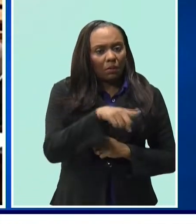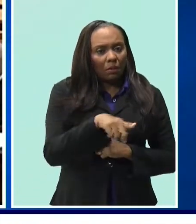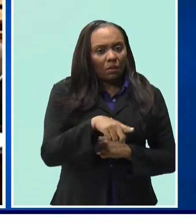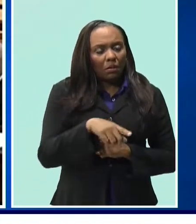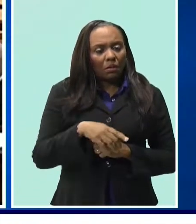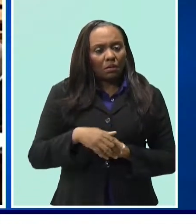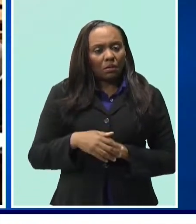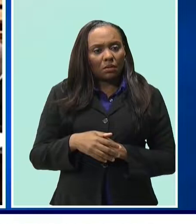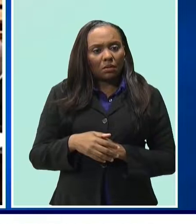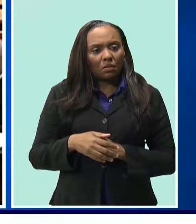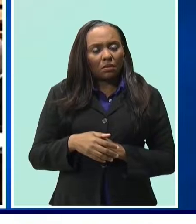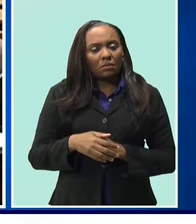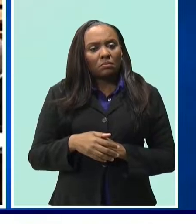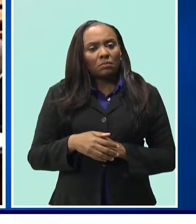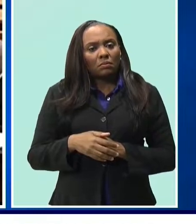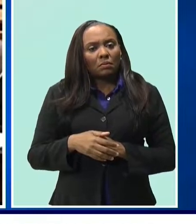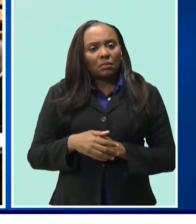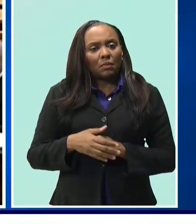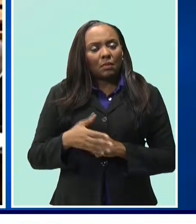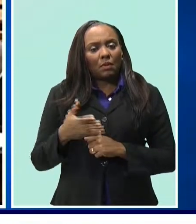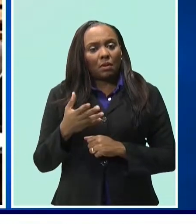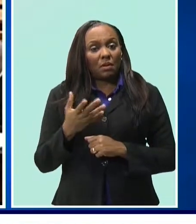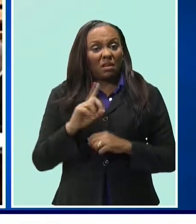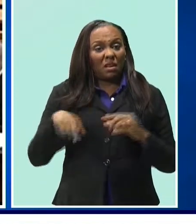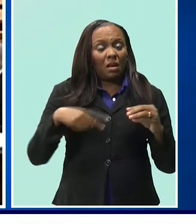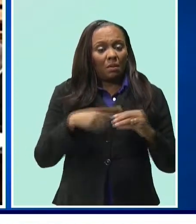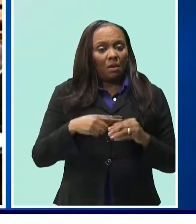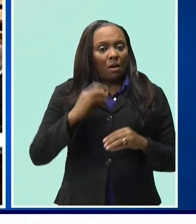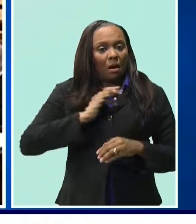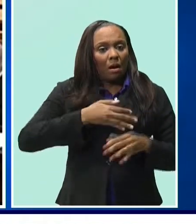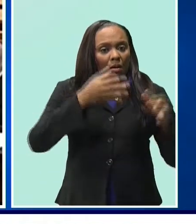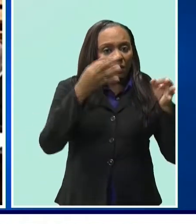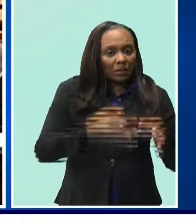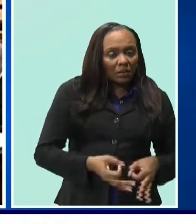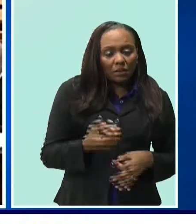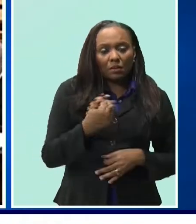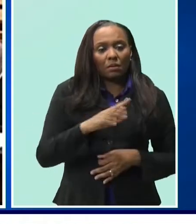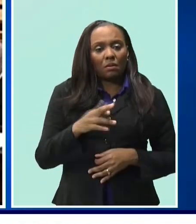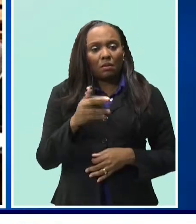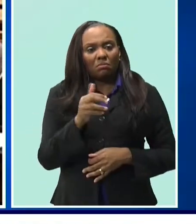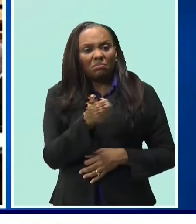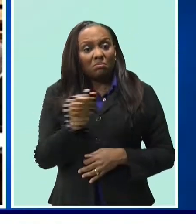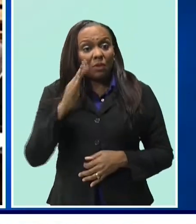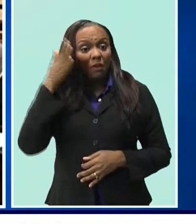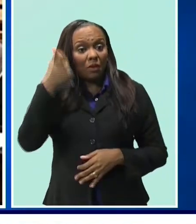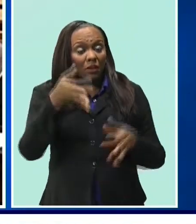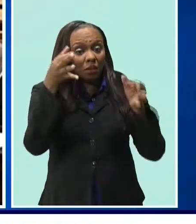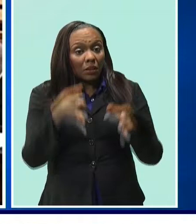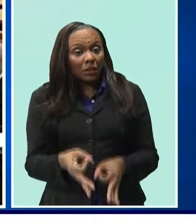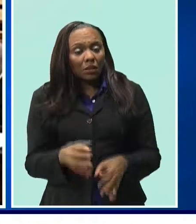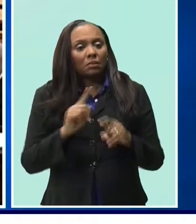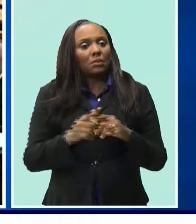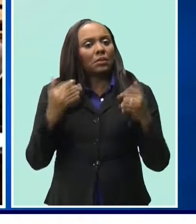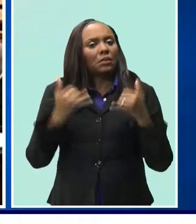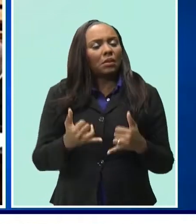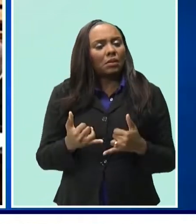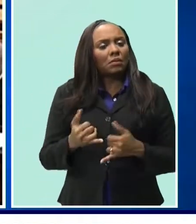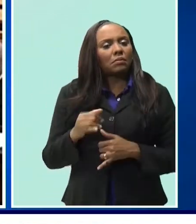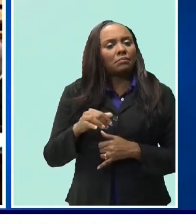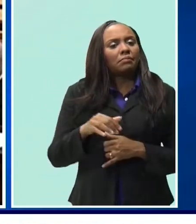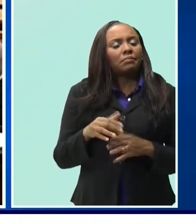with respect to that directive or any future directives that may become necessary. But again, we ask Barbadians